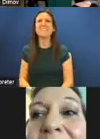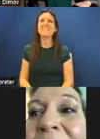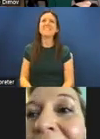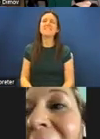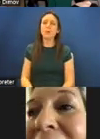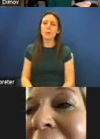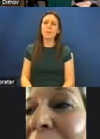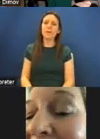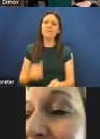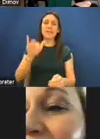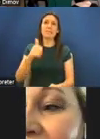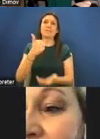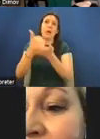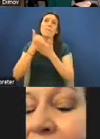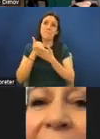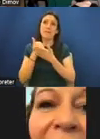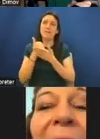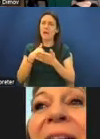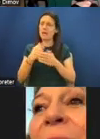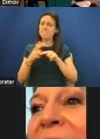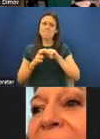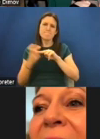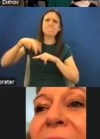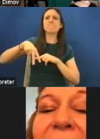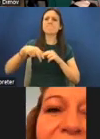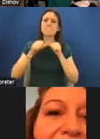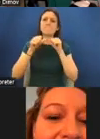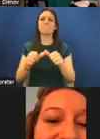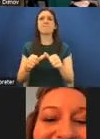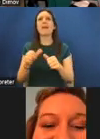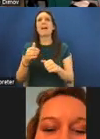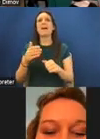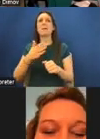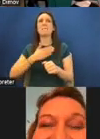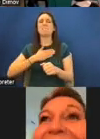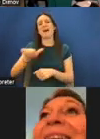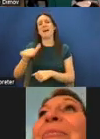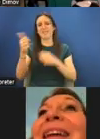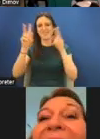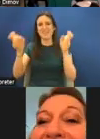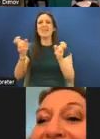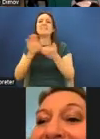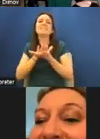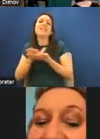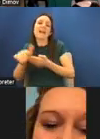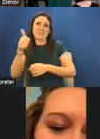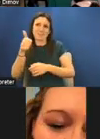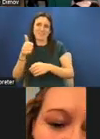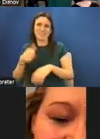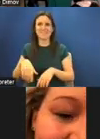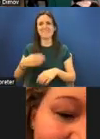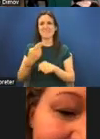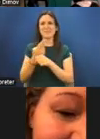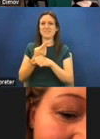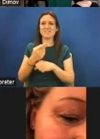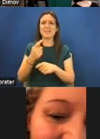and it's helped like every day when I have to get up. My other one is nicer, not so, but yeah, that's it.